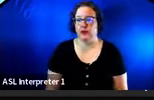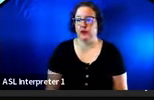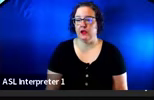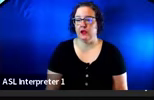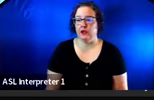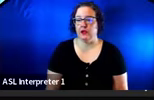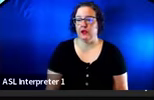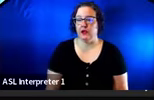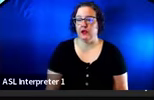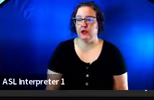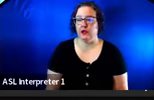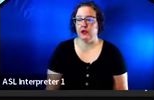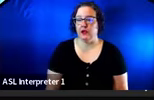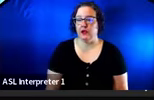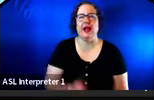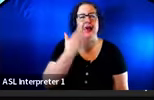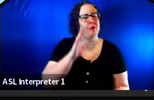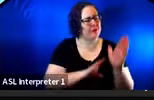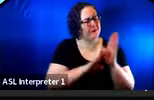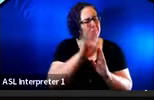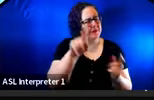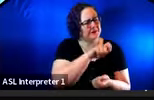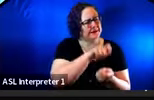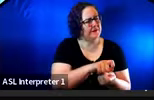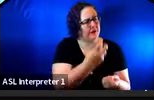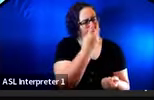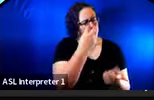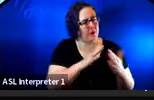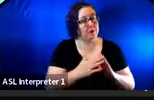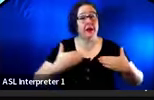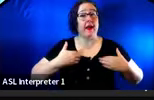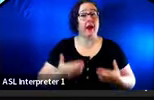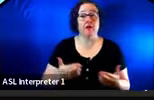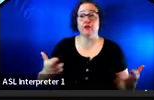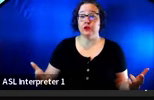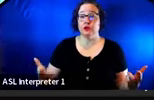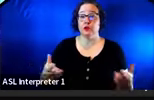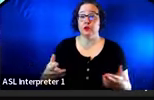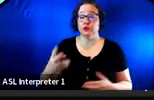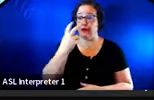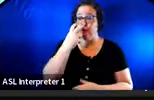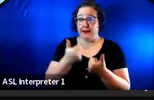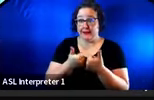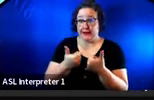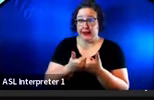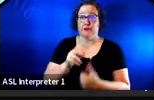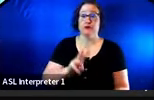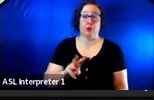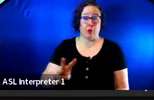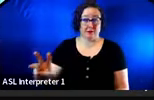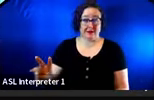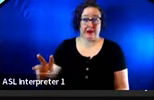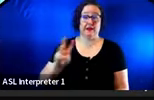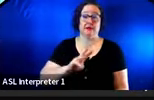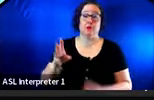I don't know of any like development specifically to the blind community. I do have resources of blind games from websites as well, that they're web-based